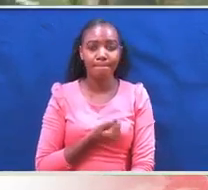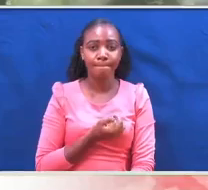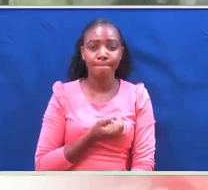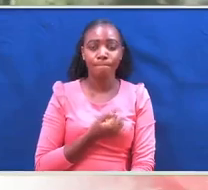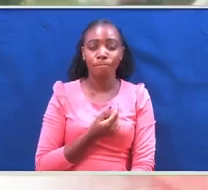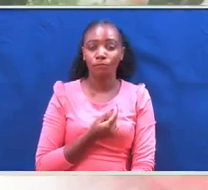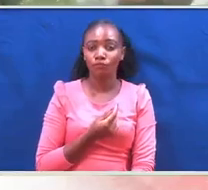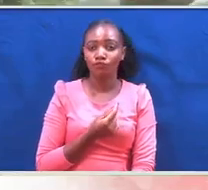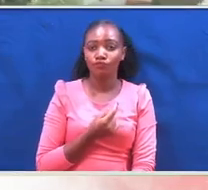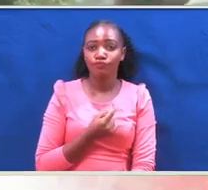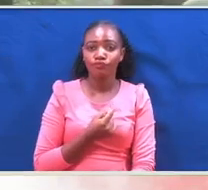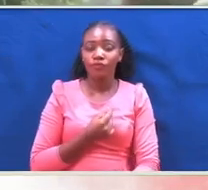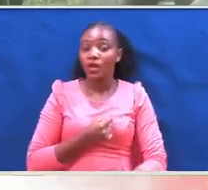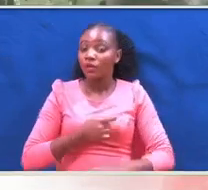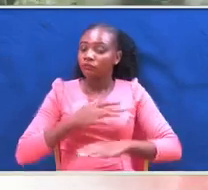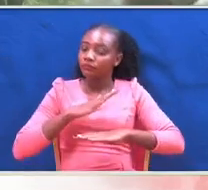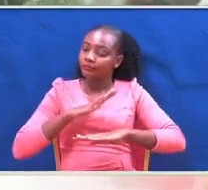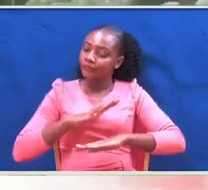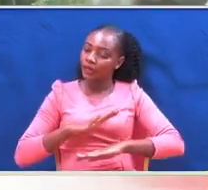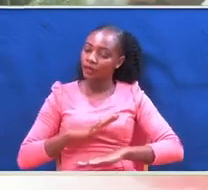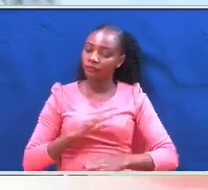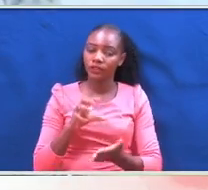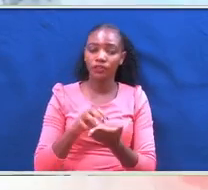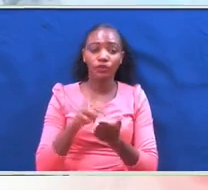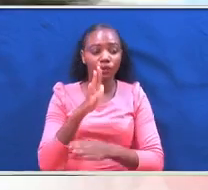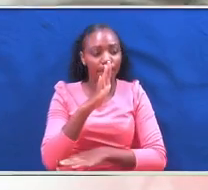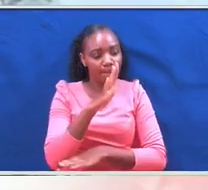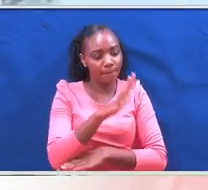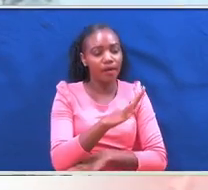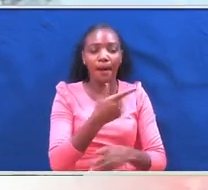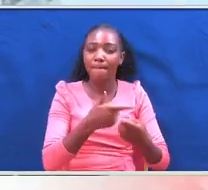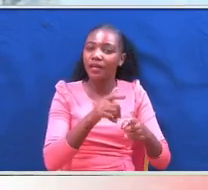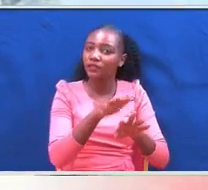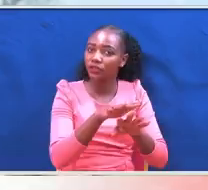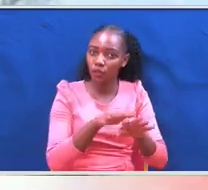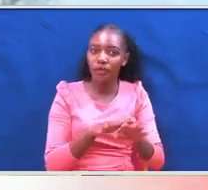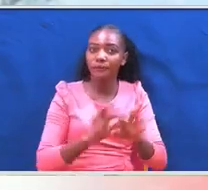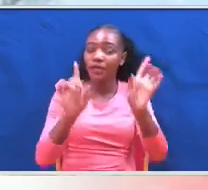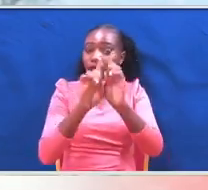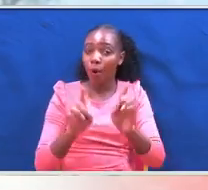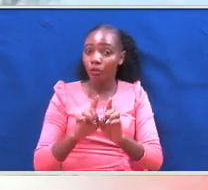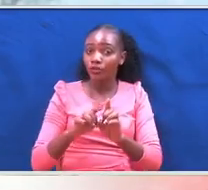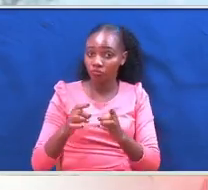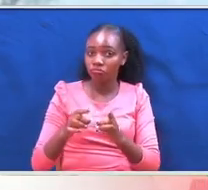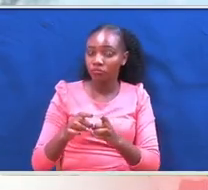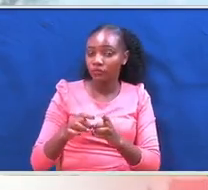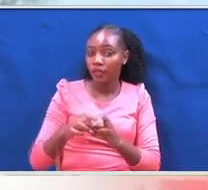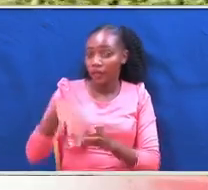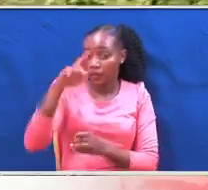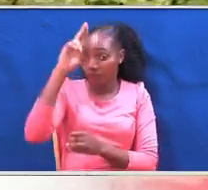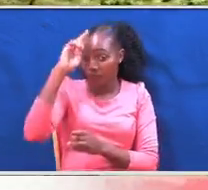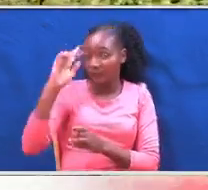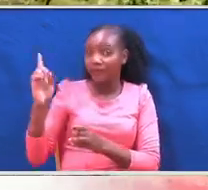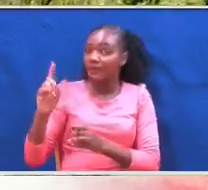Karma slowly returned in Laikipia County. This contingent of armed soldiers drawn from the Kenya Army is all